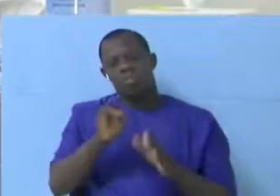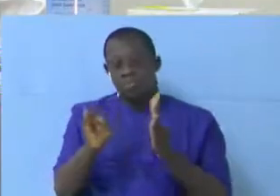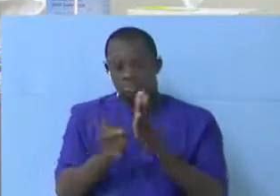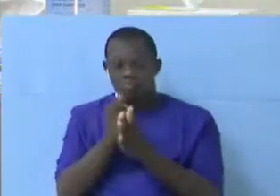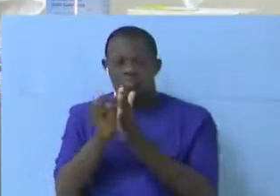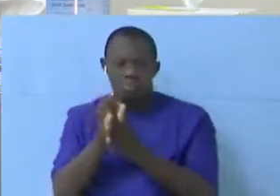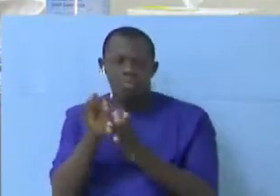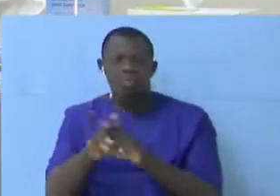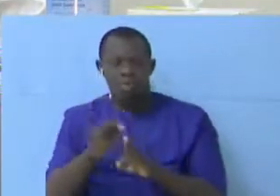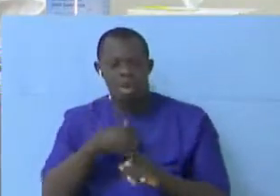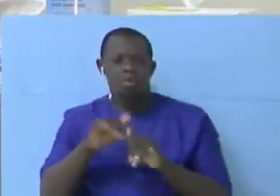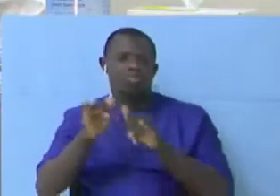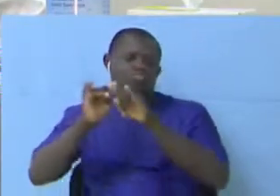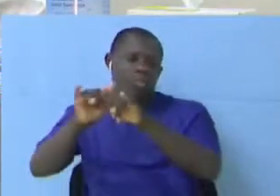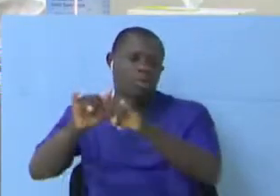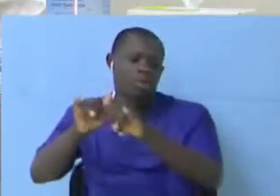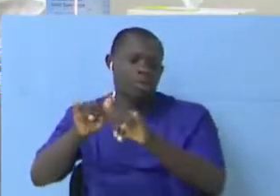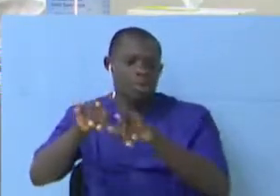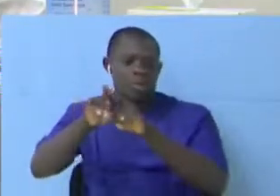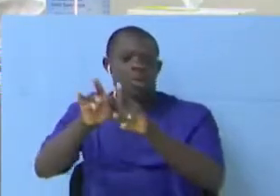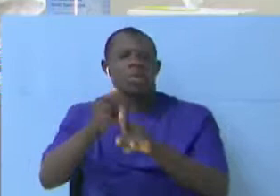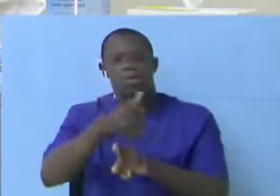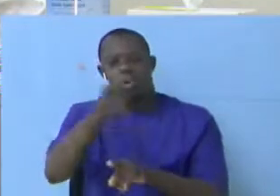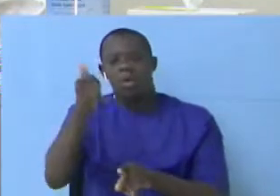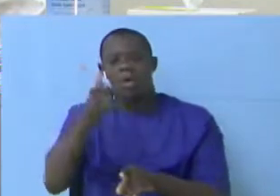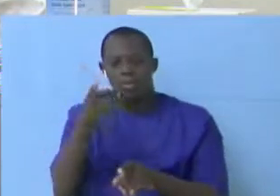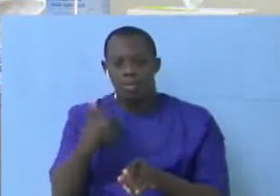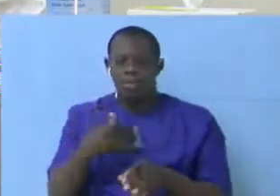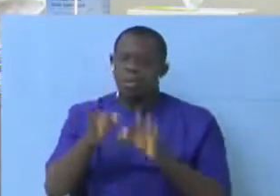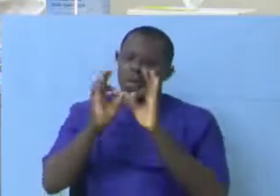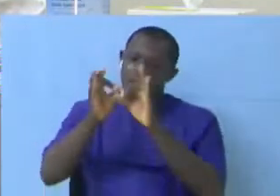I stayed with the briefings.